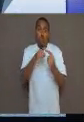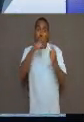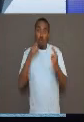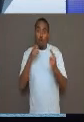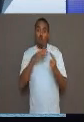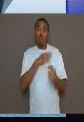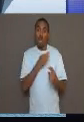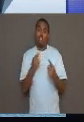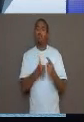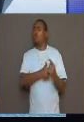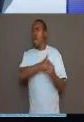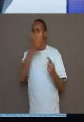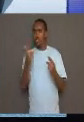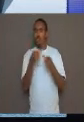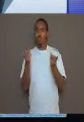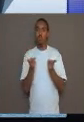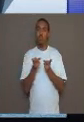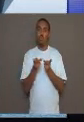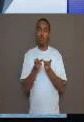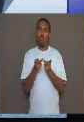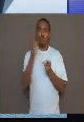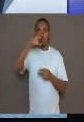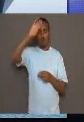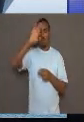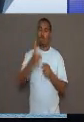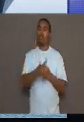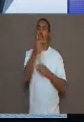other parts of Europe and beyond.